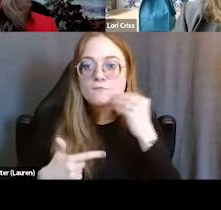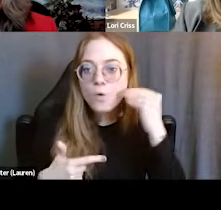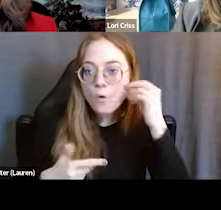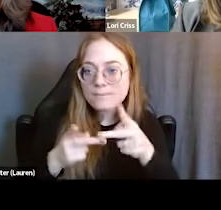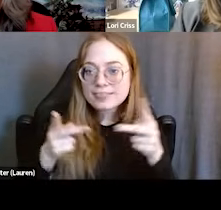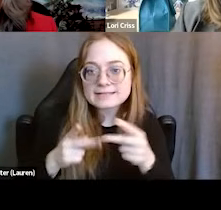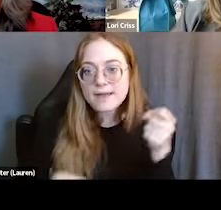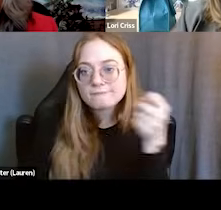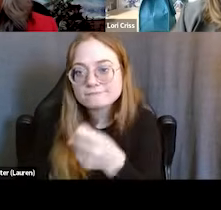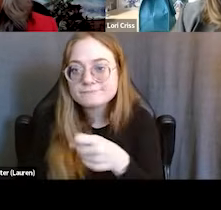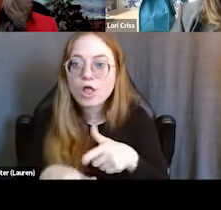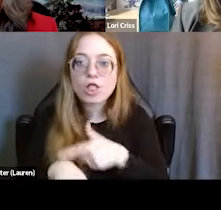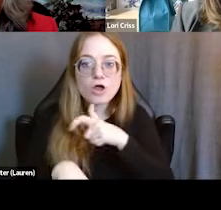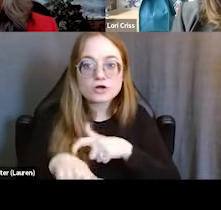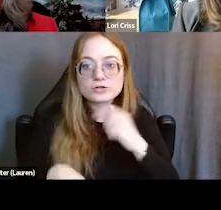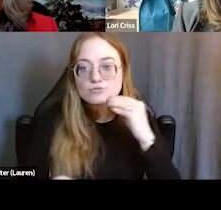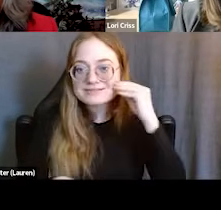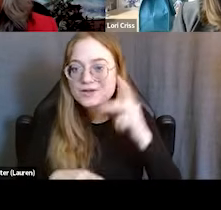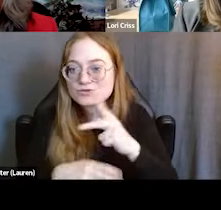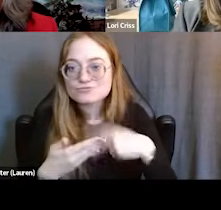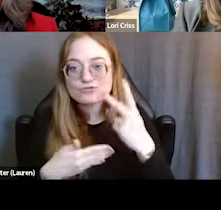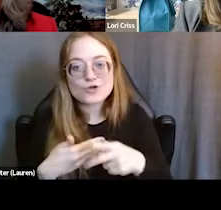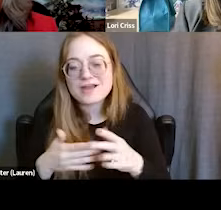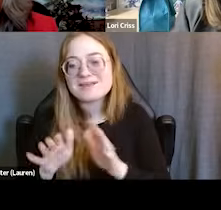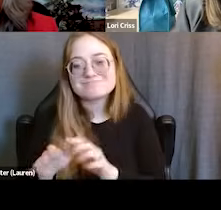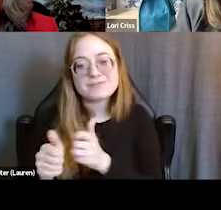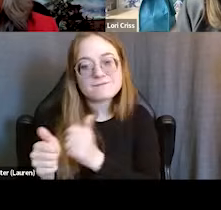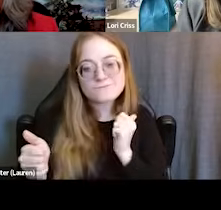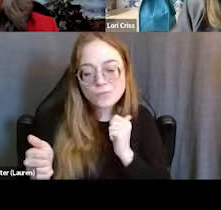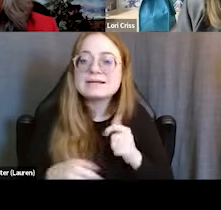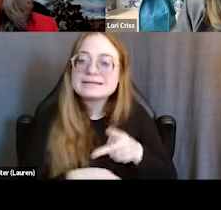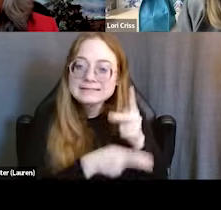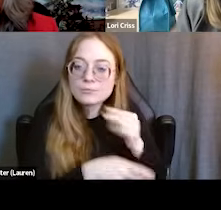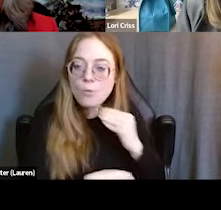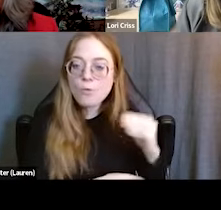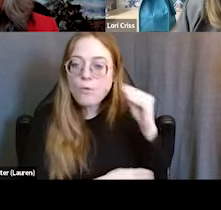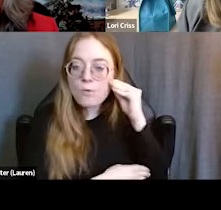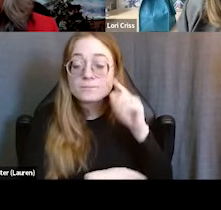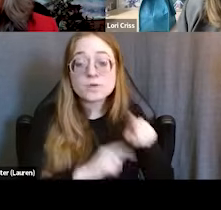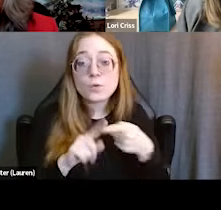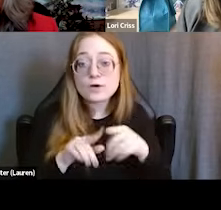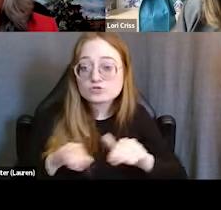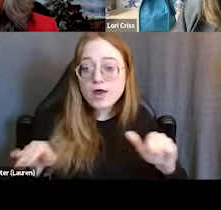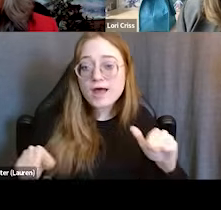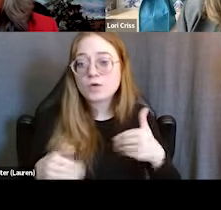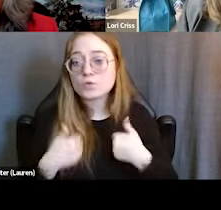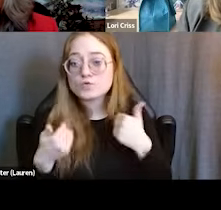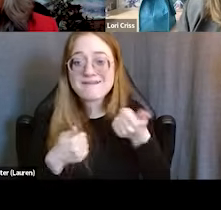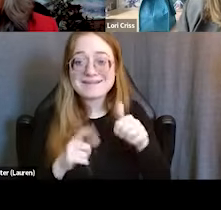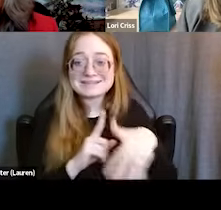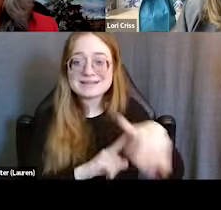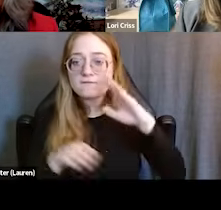or long-term residential programming. And that when a child or youth is in any setting, the focus is always